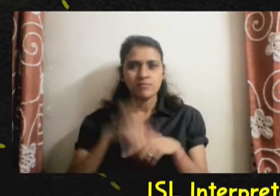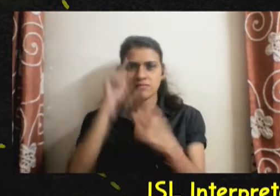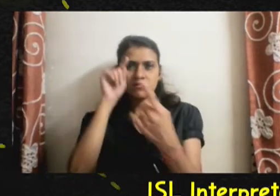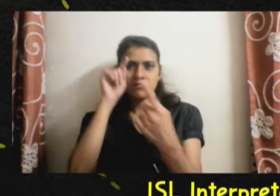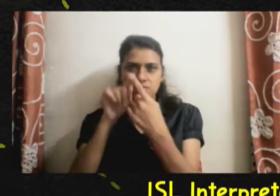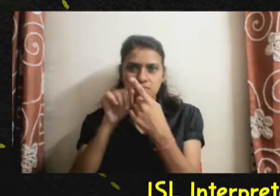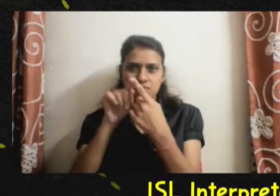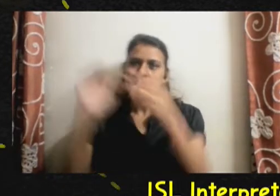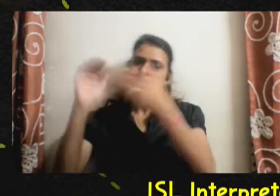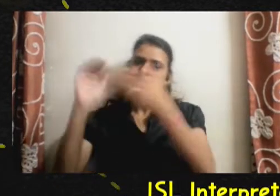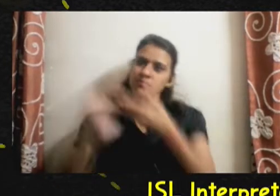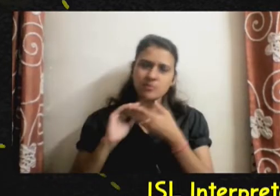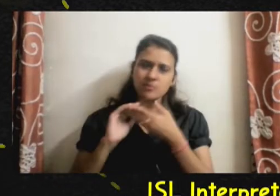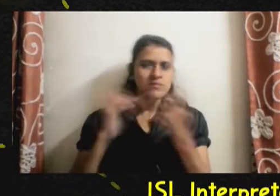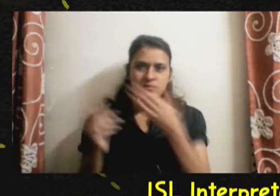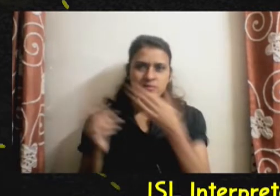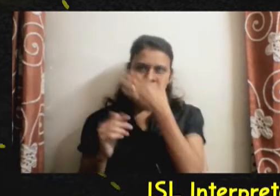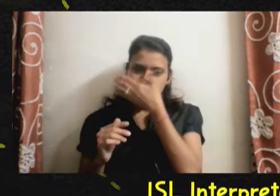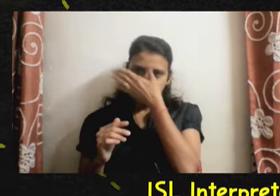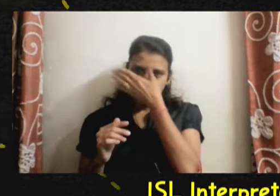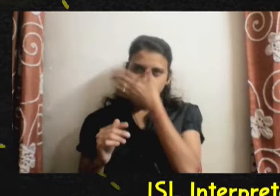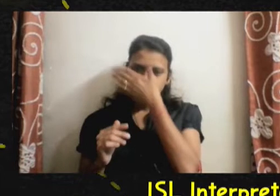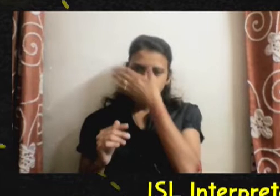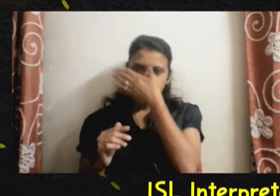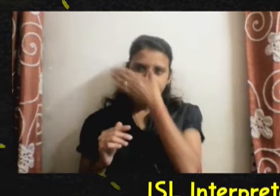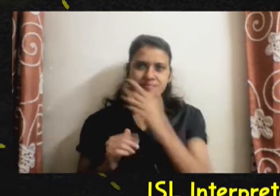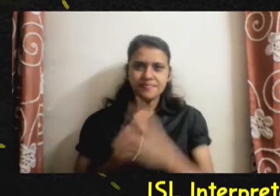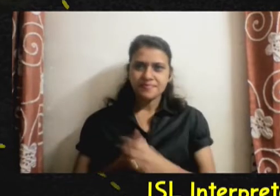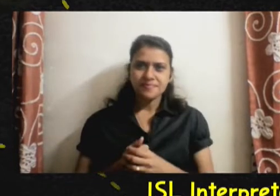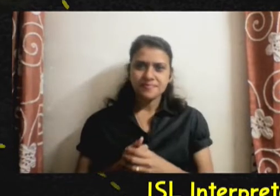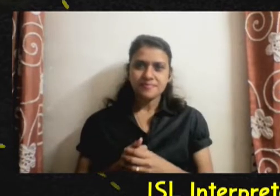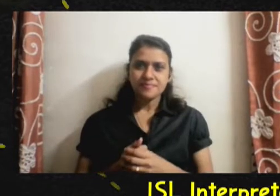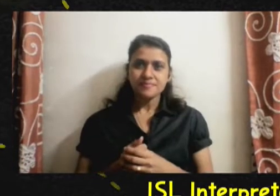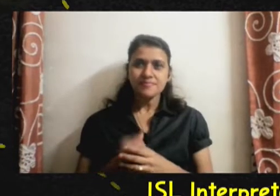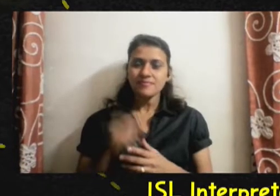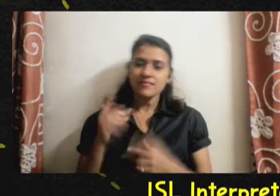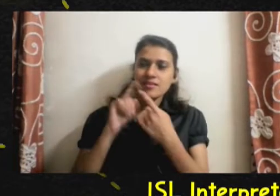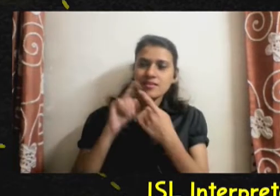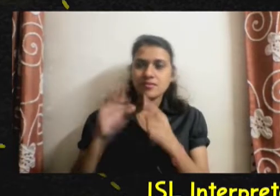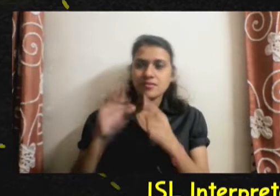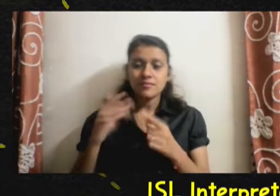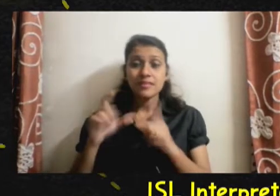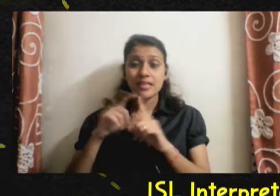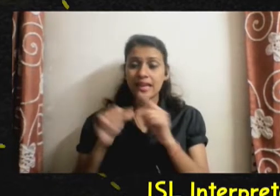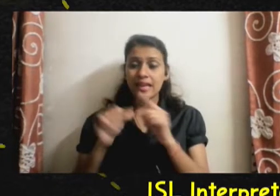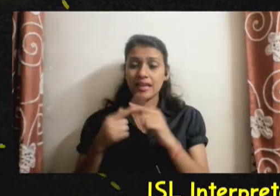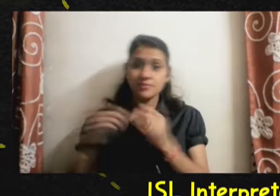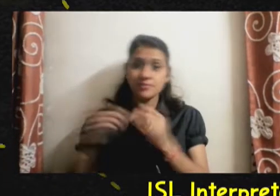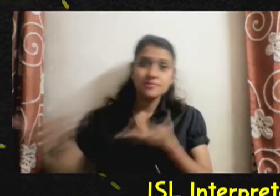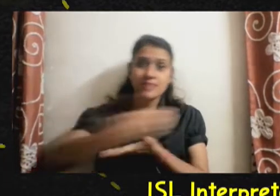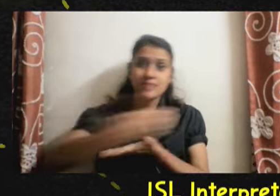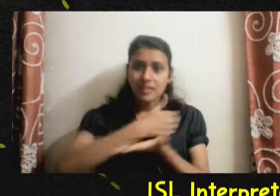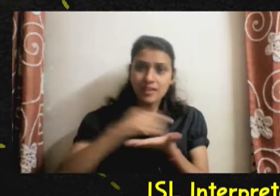that. So it's a bit like that. You've taken that consent, done a nod to it, and then where the data is streaming down and how and